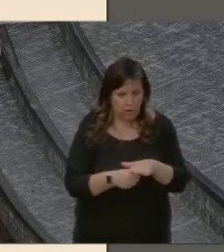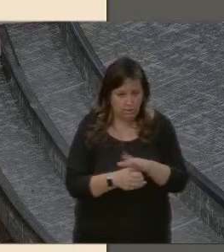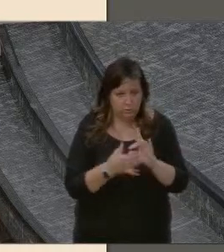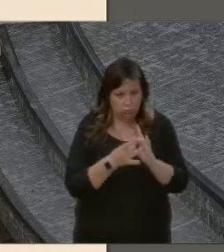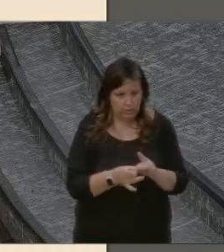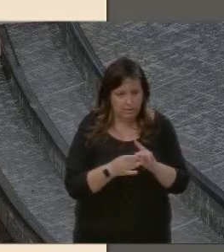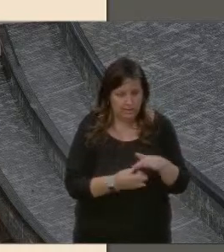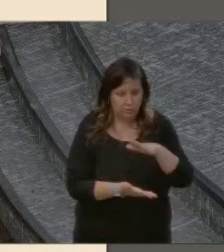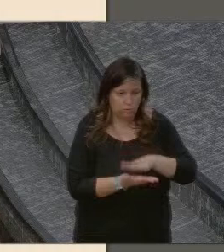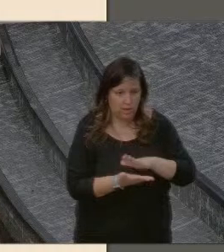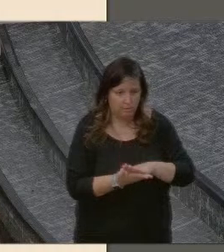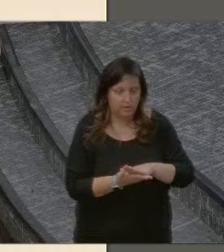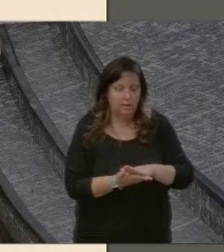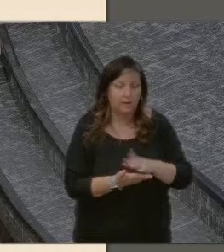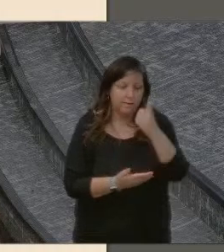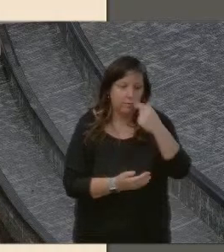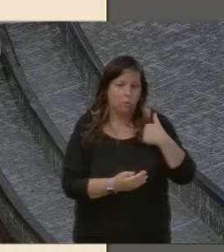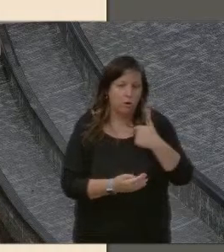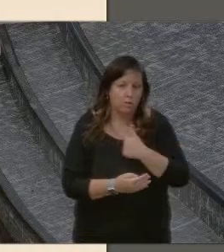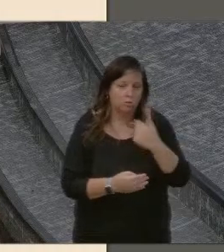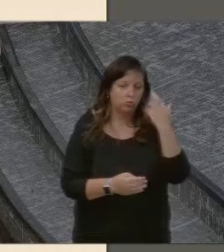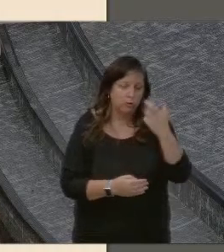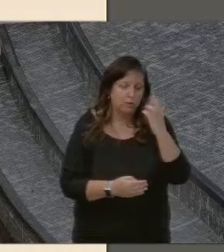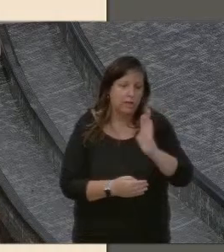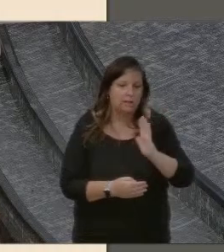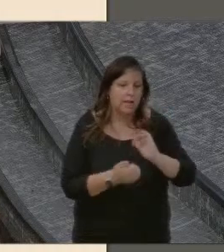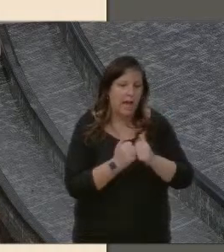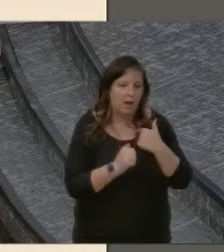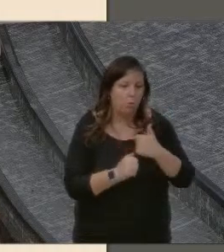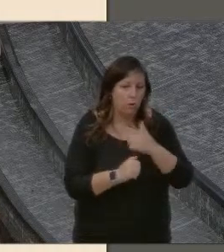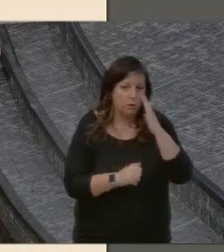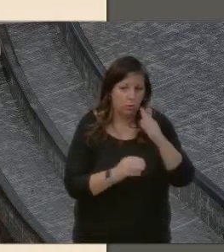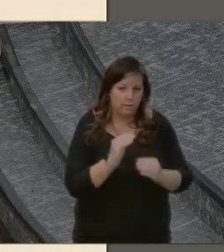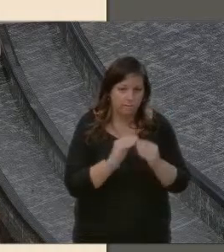to recovery from emerging data is probably